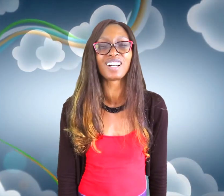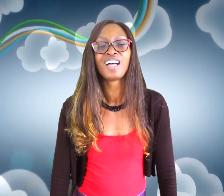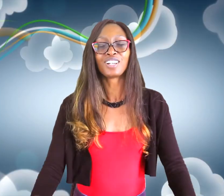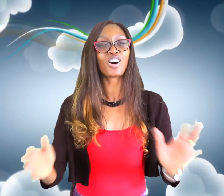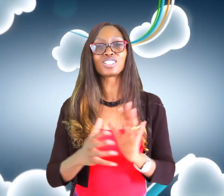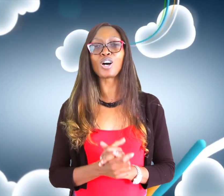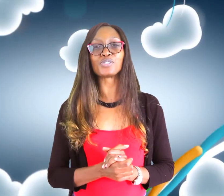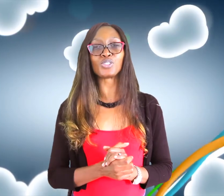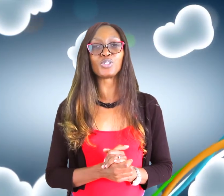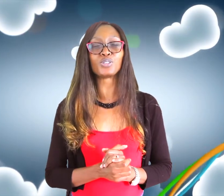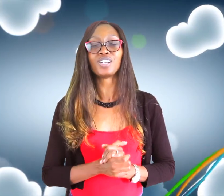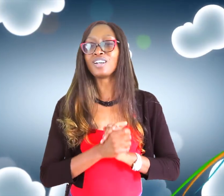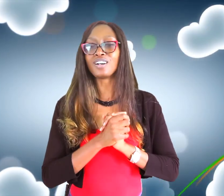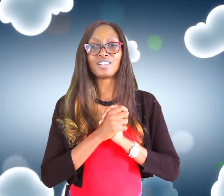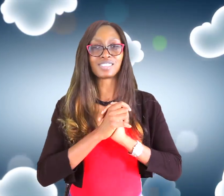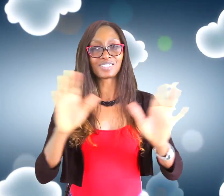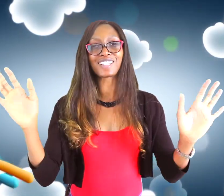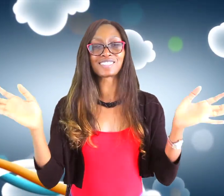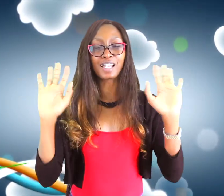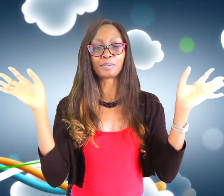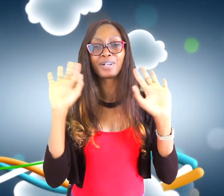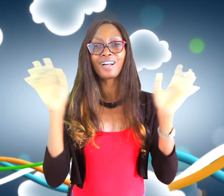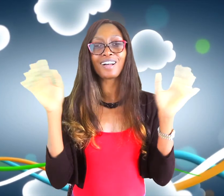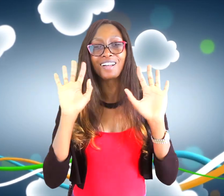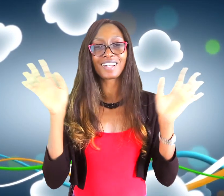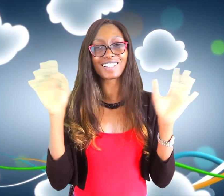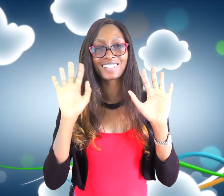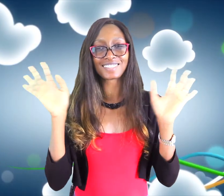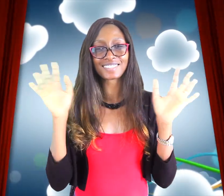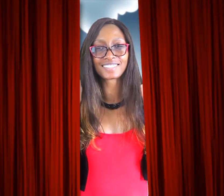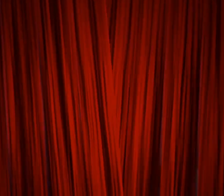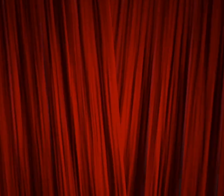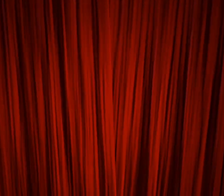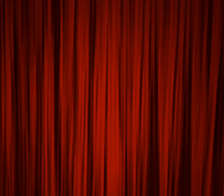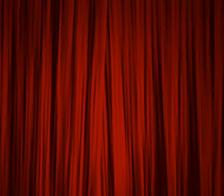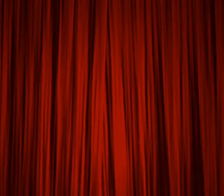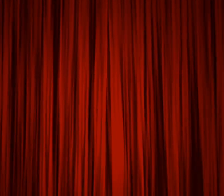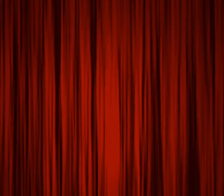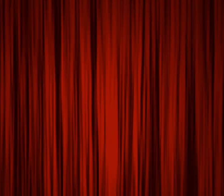Father. God loves you. Till next time, bye.